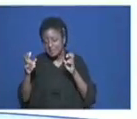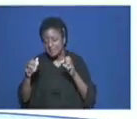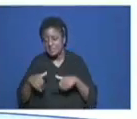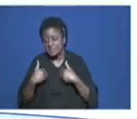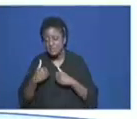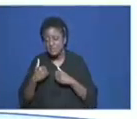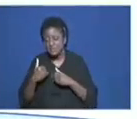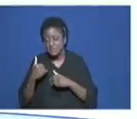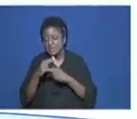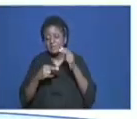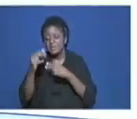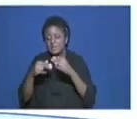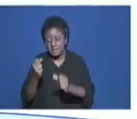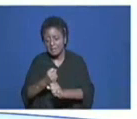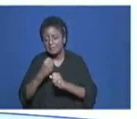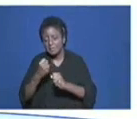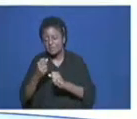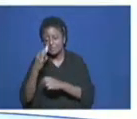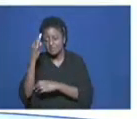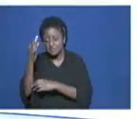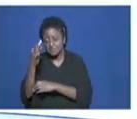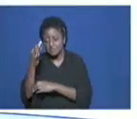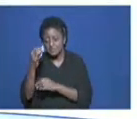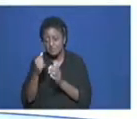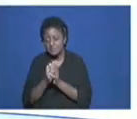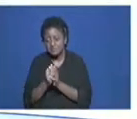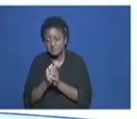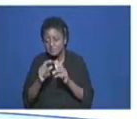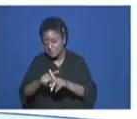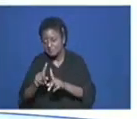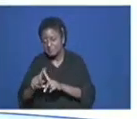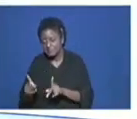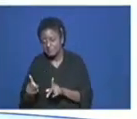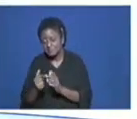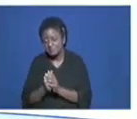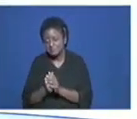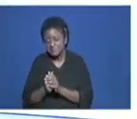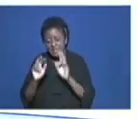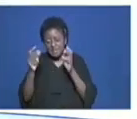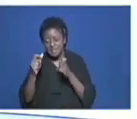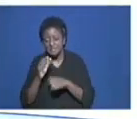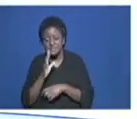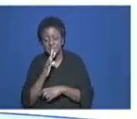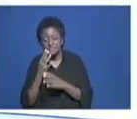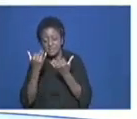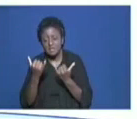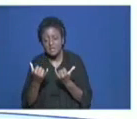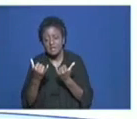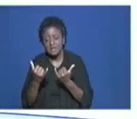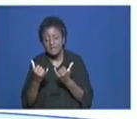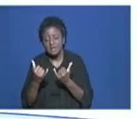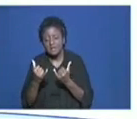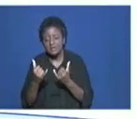Bold Future, Bright, Optimistic, and Diverse. The Minister of Youth Sports and Culture says the theme speaks to the current space